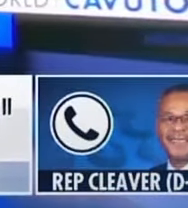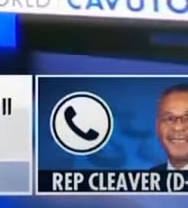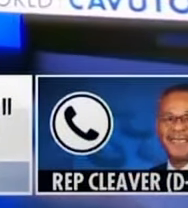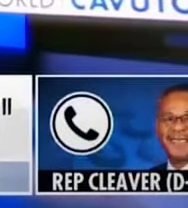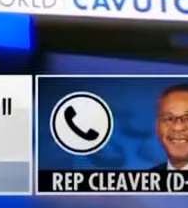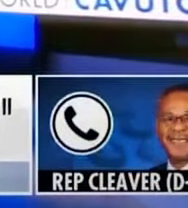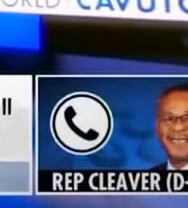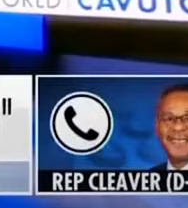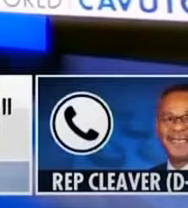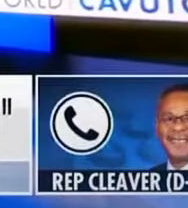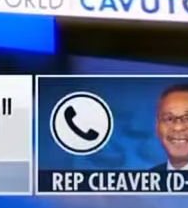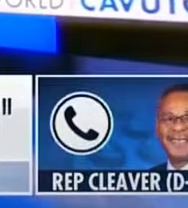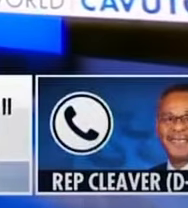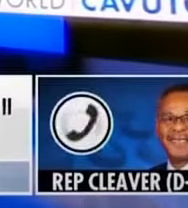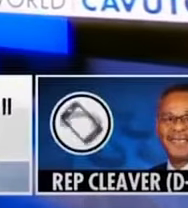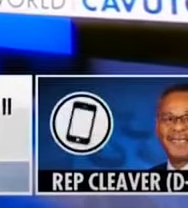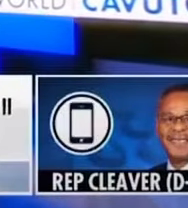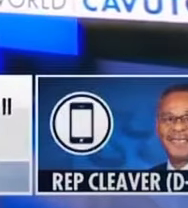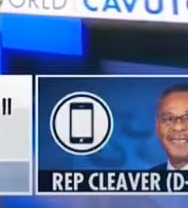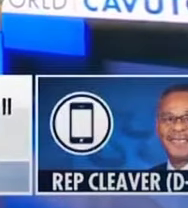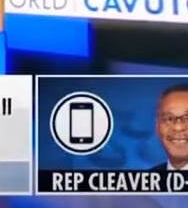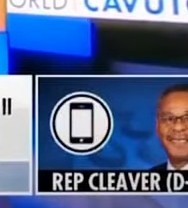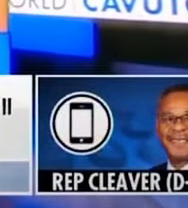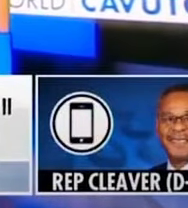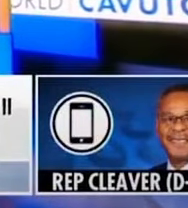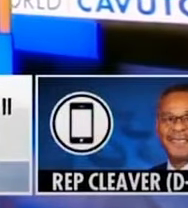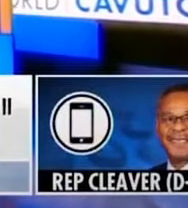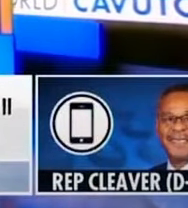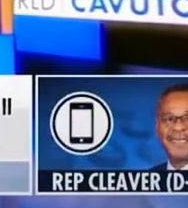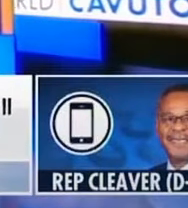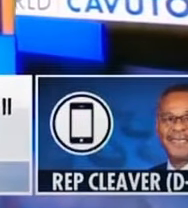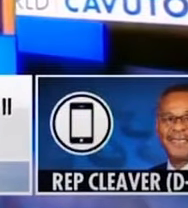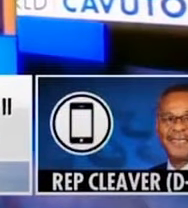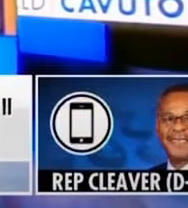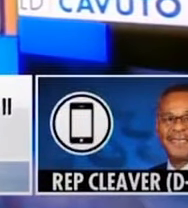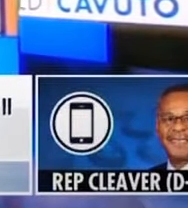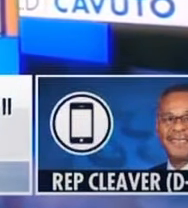root word, and there are a lot of definitions of it, but mainly it's interpreted to be